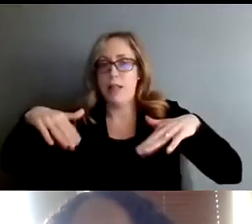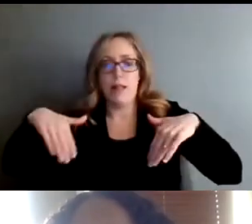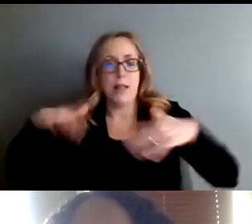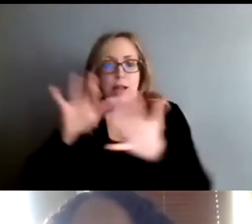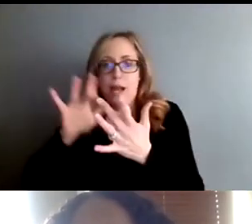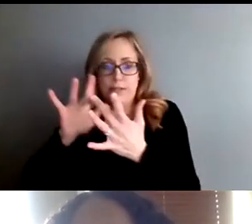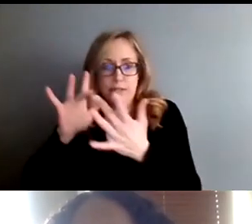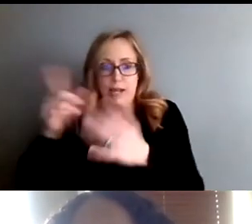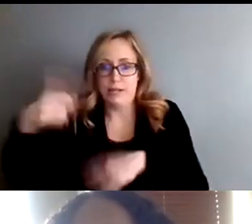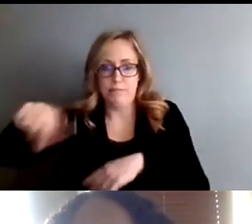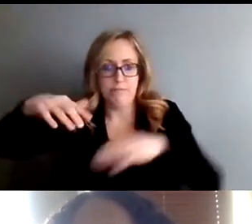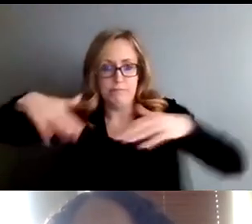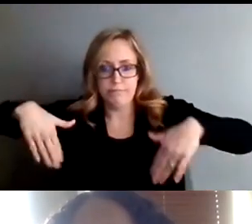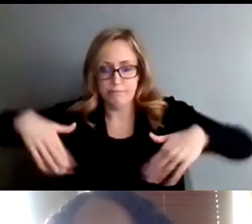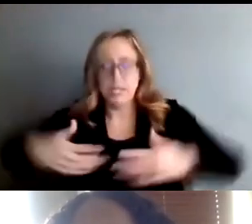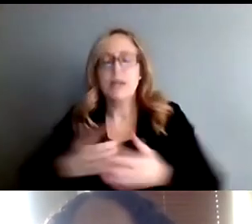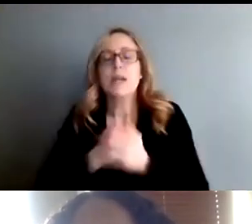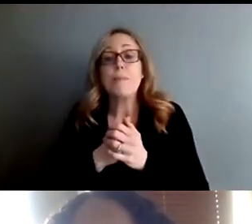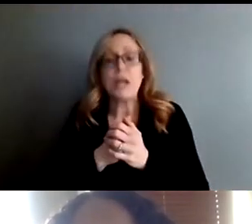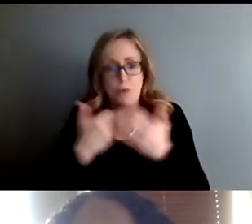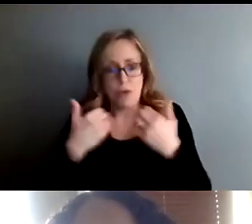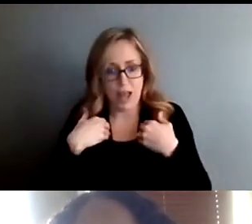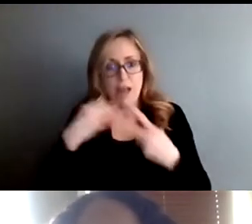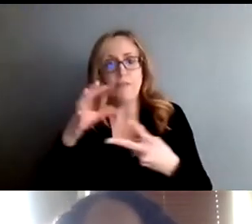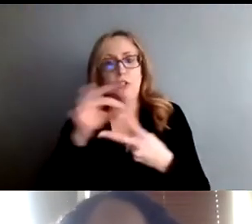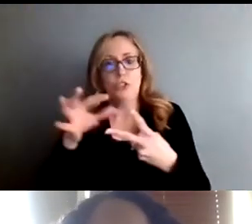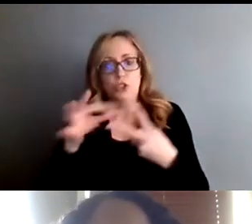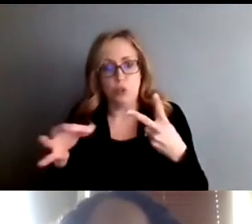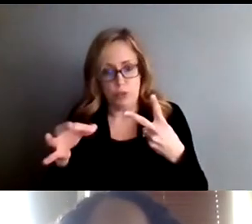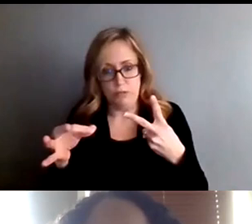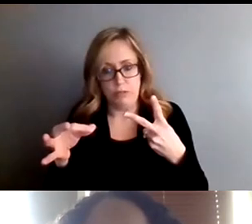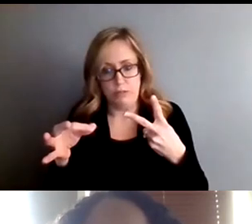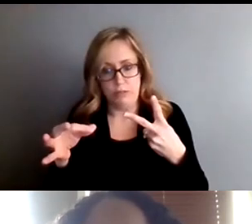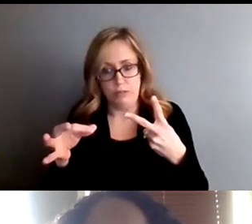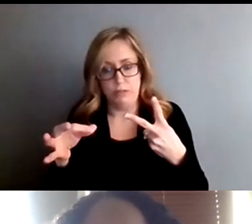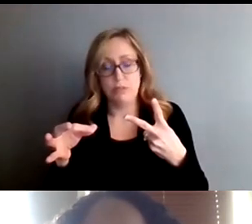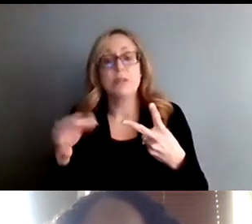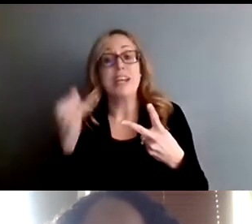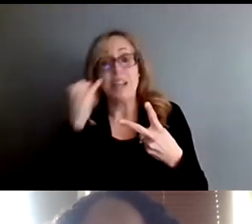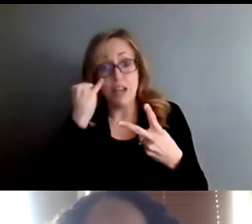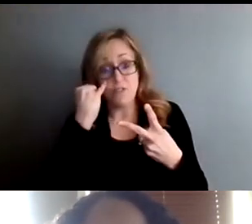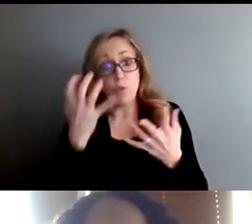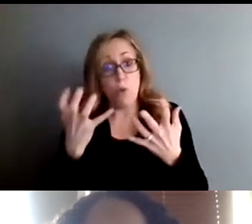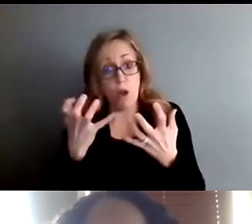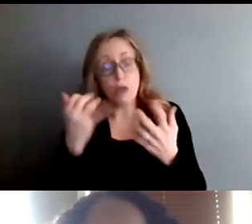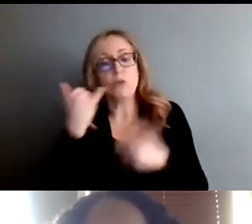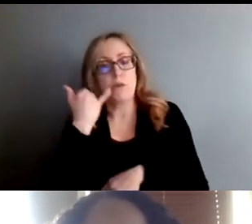moment, but certainly if you have a choice or want to give indication to that, you can certainly give your school a call and ask to